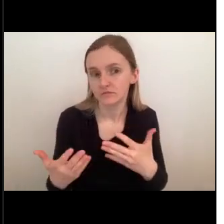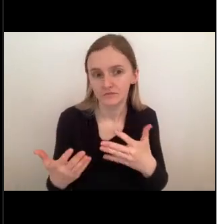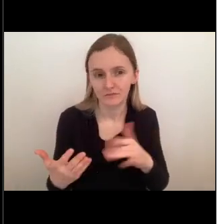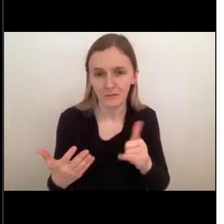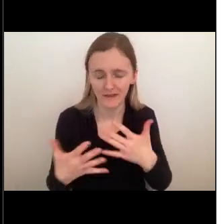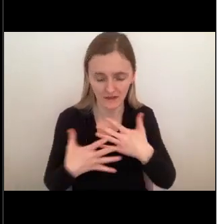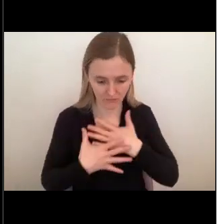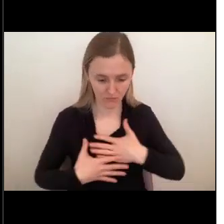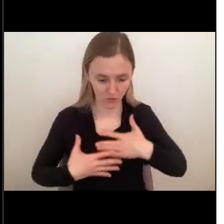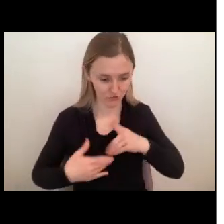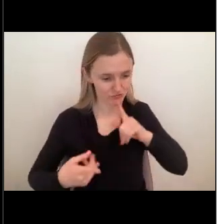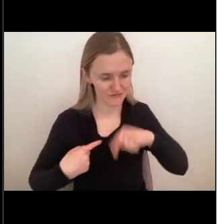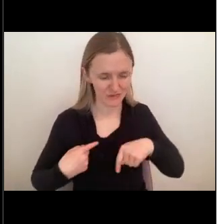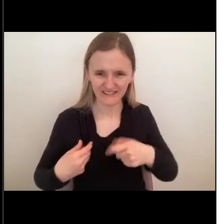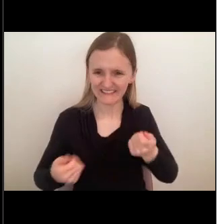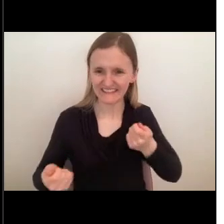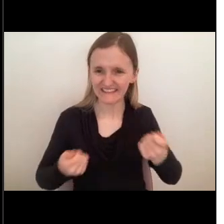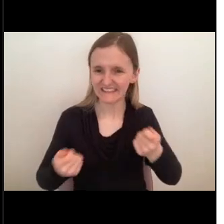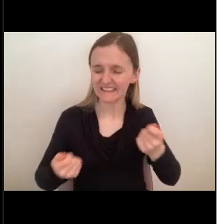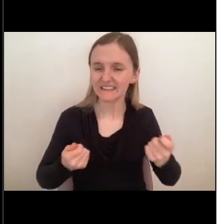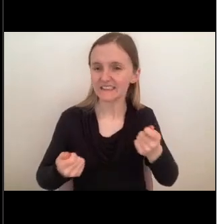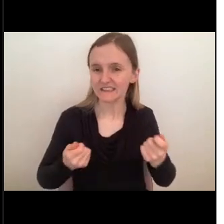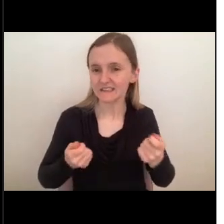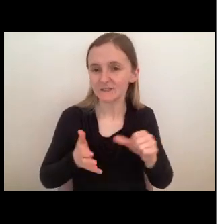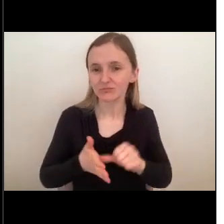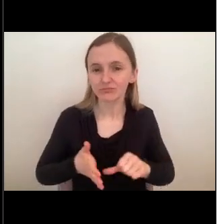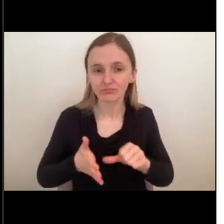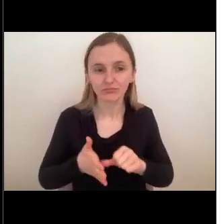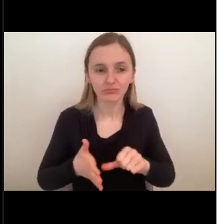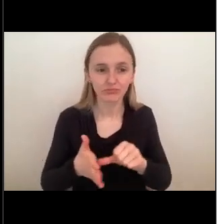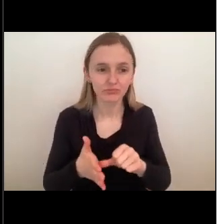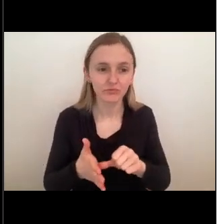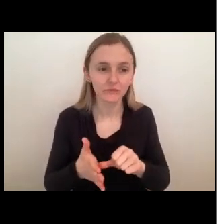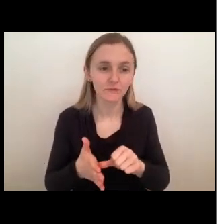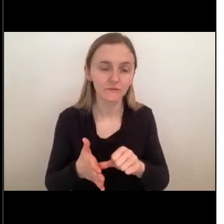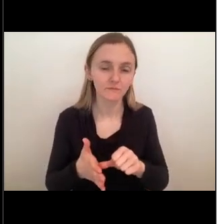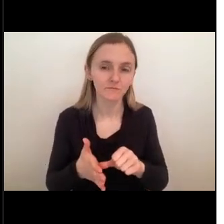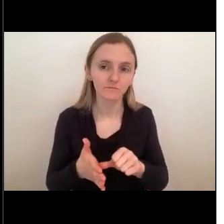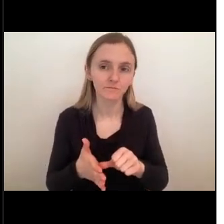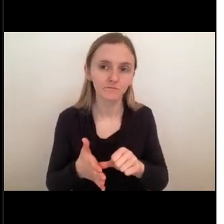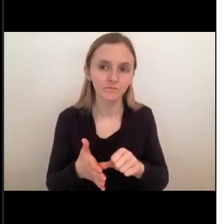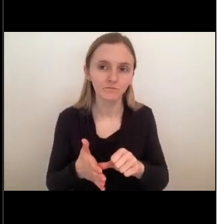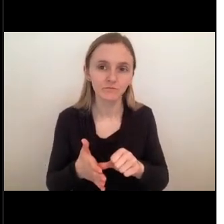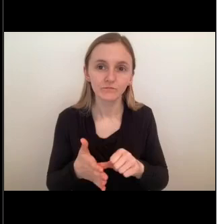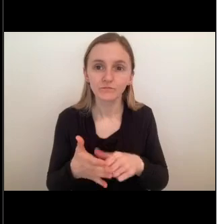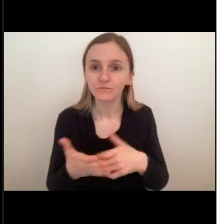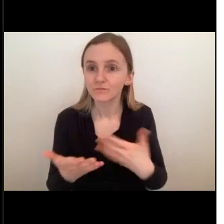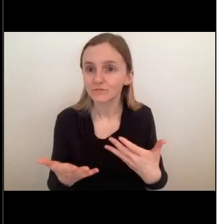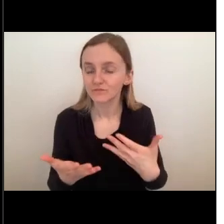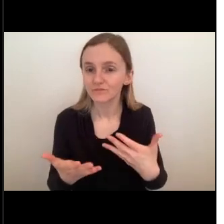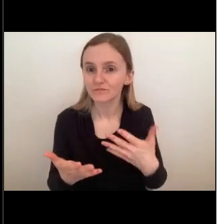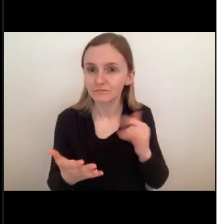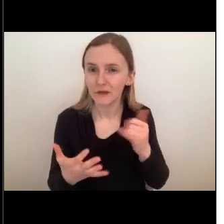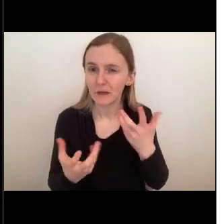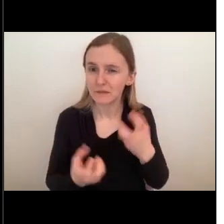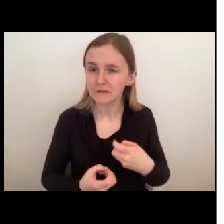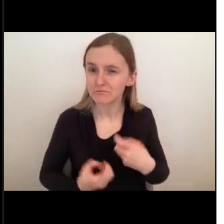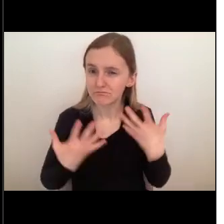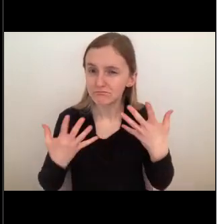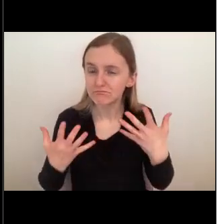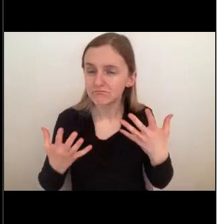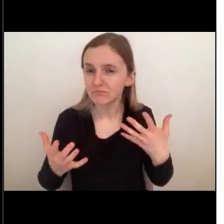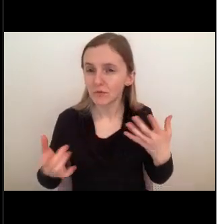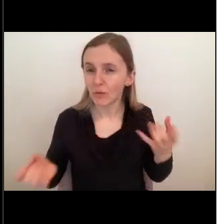emotional responses to certain things. We might see that they have big emotional responses, or we might see that